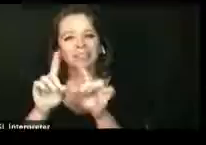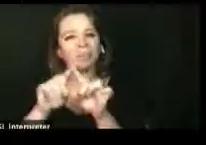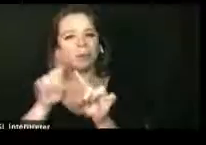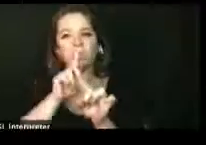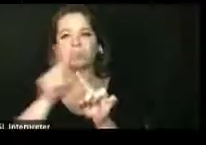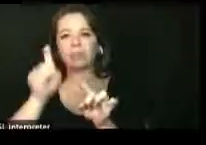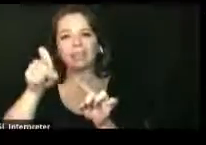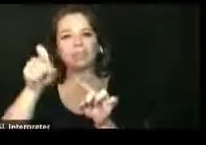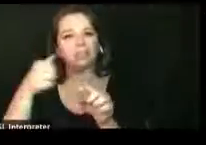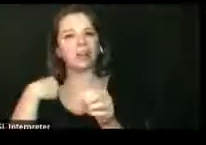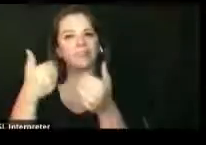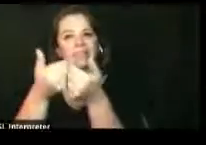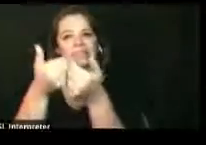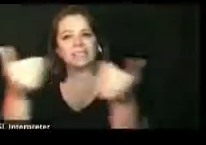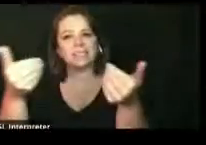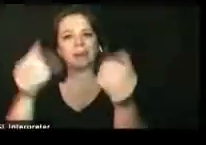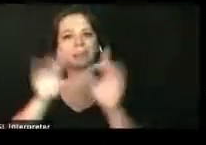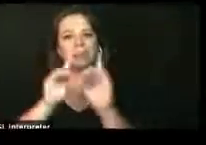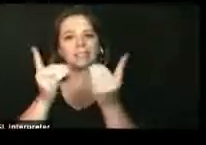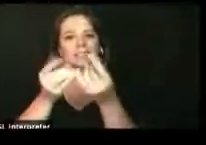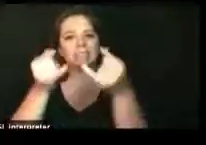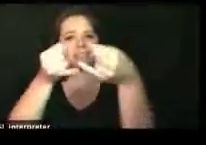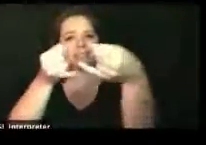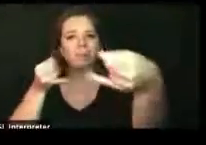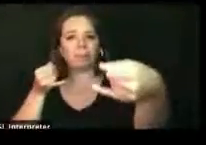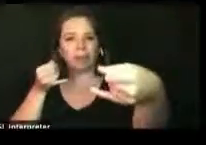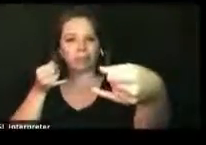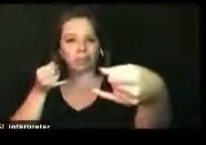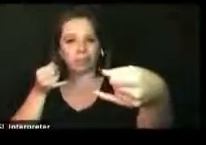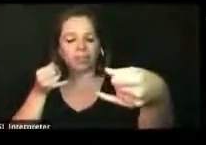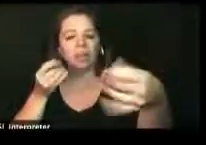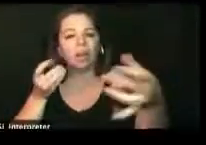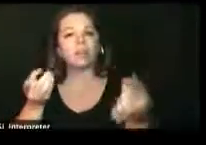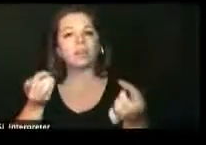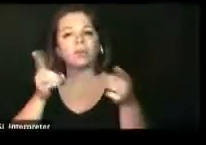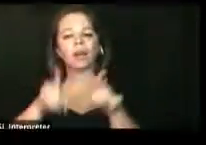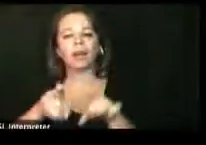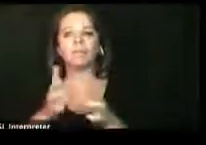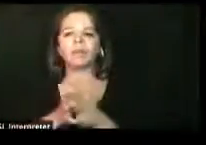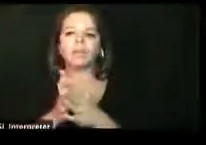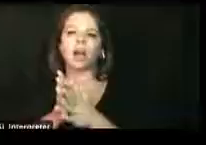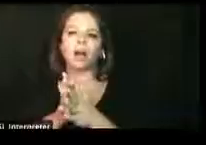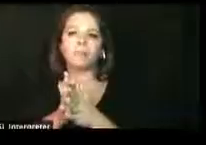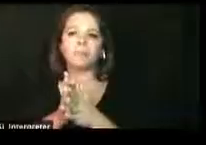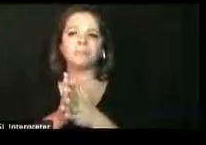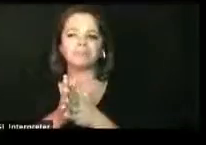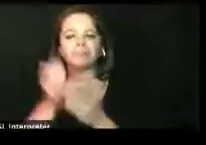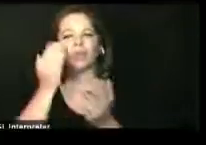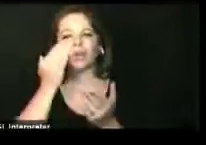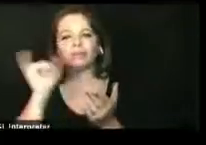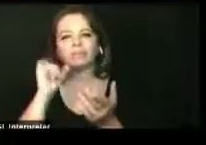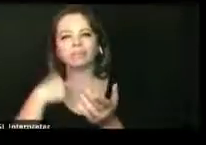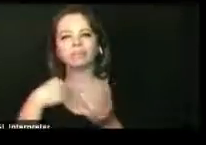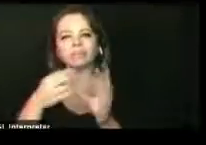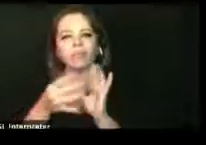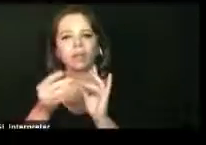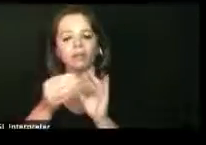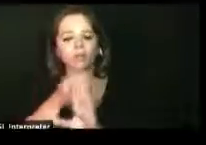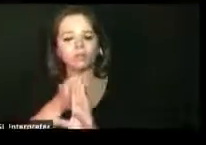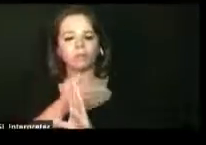a separate district boundary that would occur. You know, as I said, we would